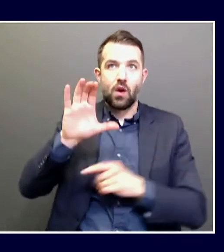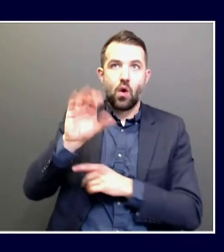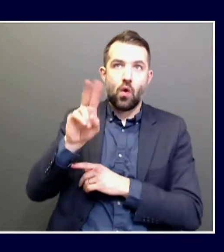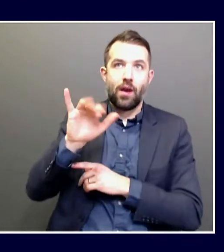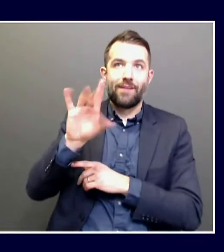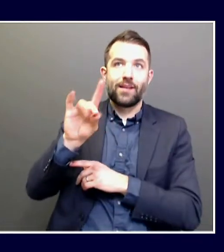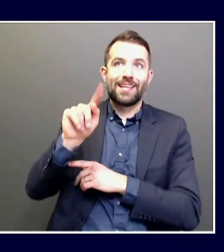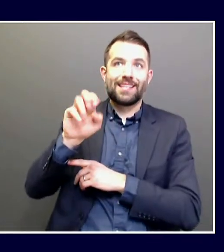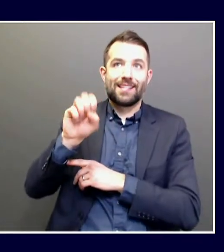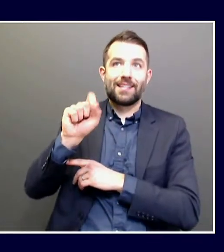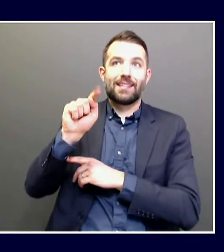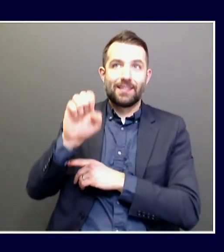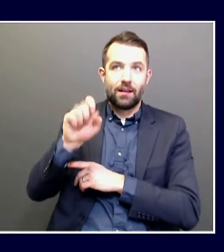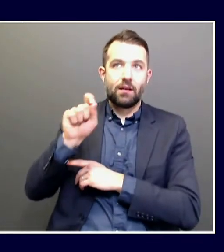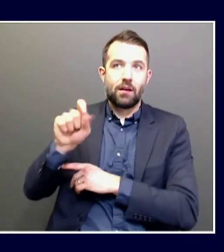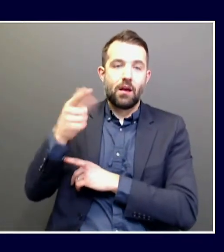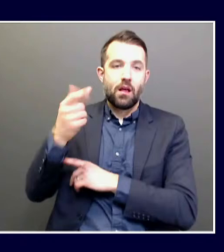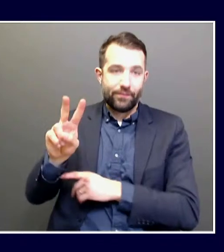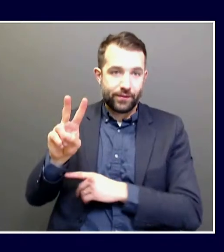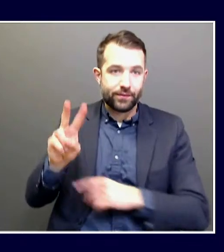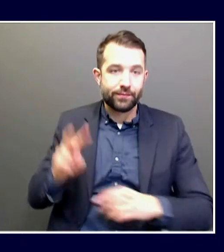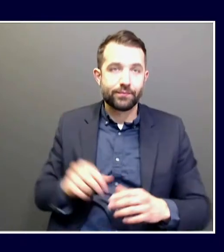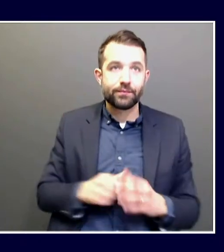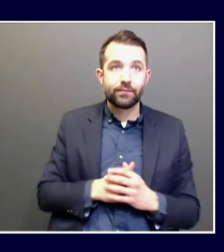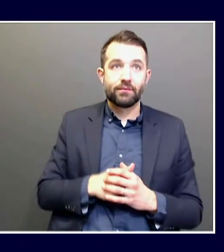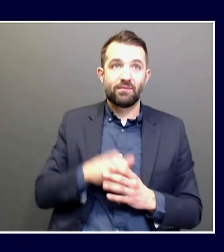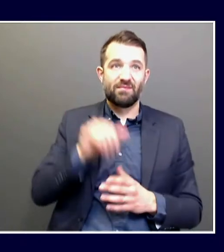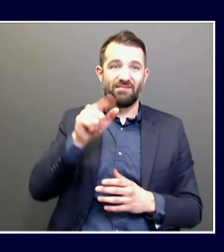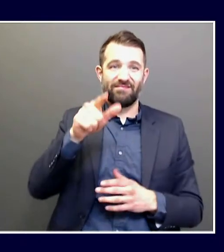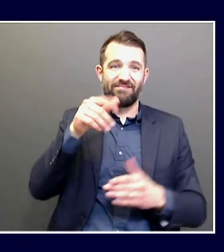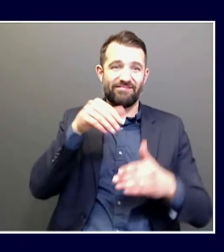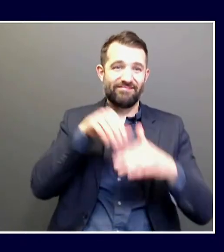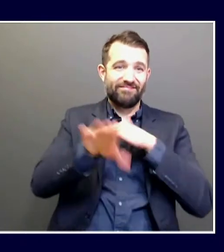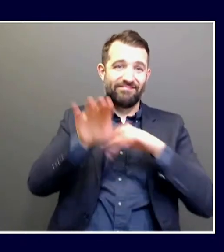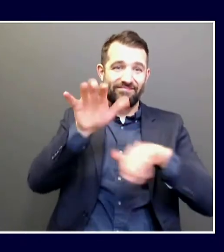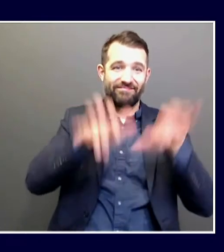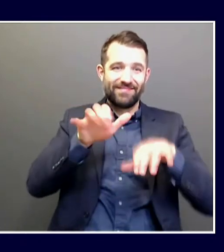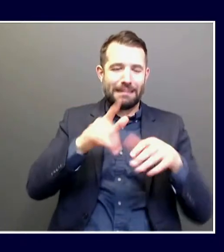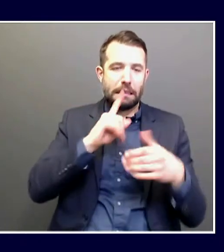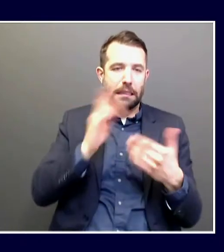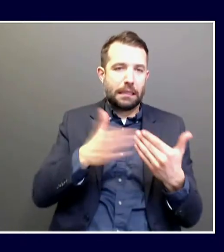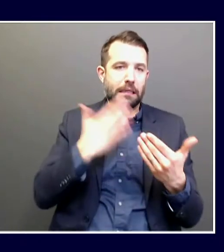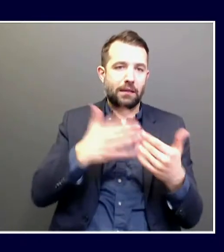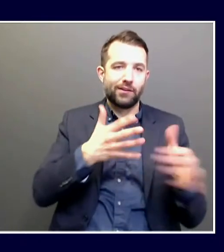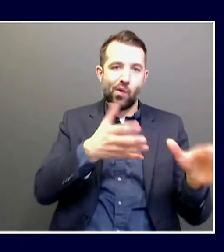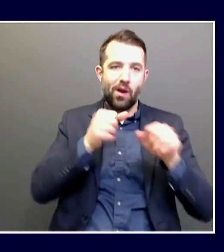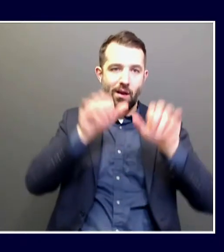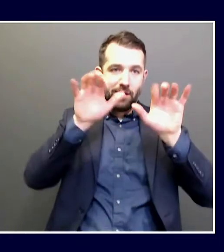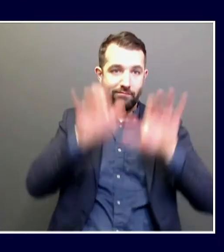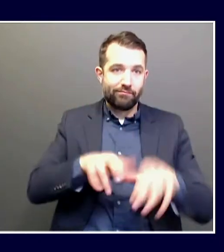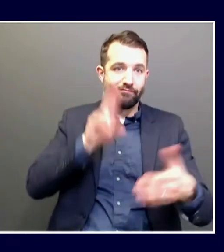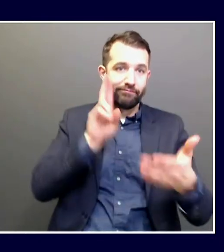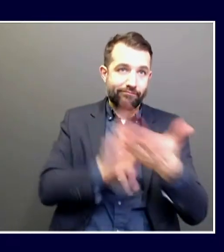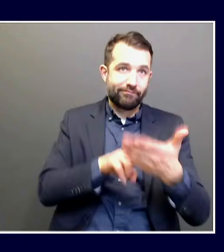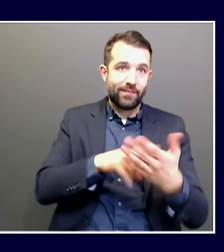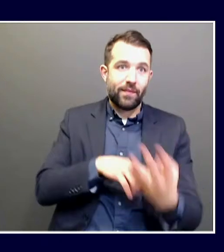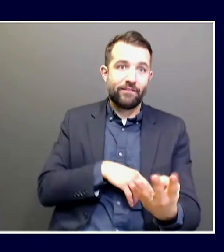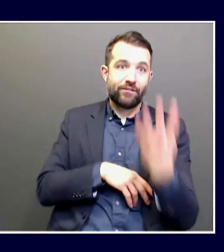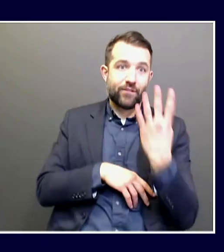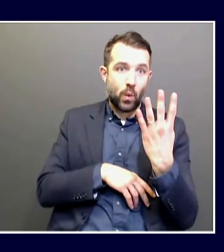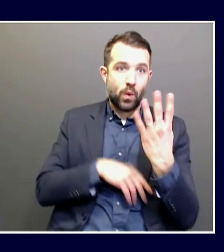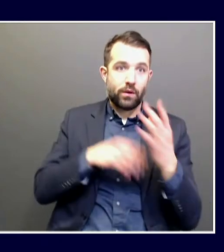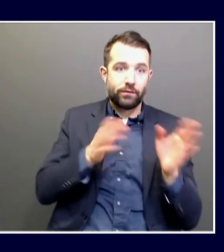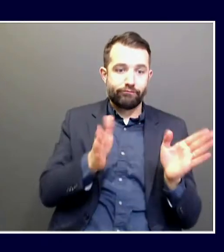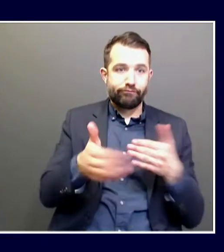www.covidtests.gov, you can very quickly and easily sign up for 4 home tests to be delivered to your home for free. The